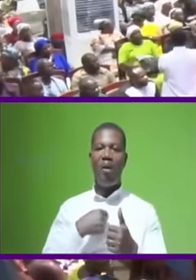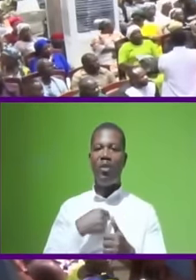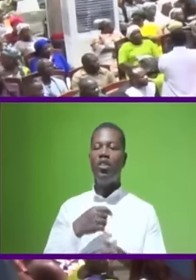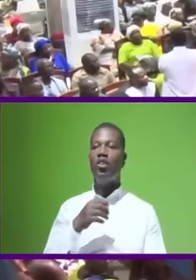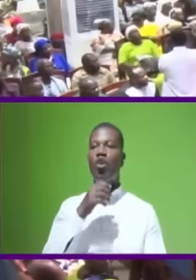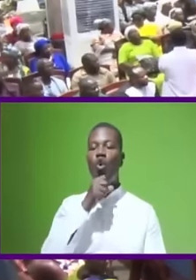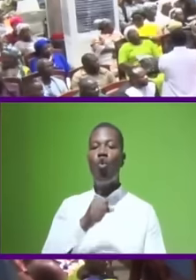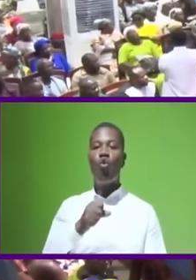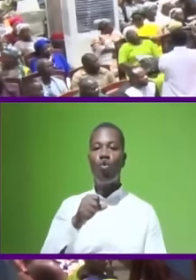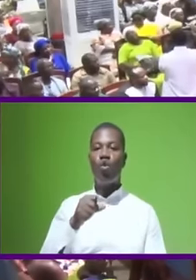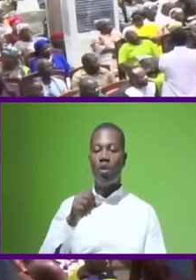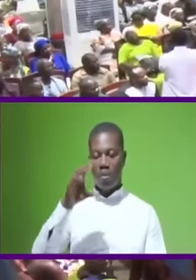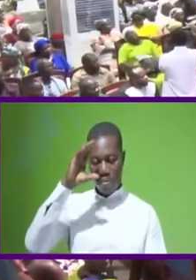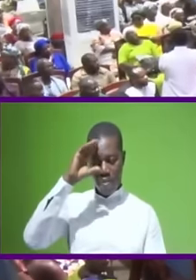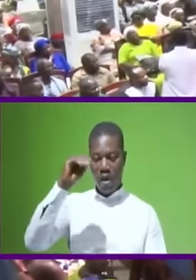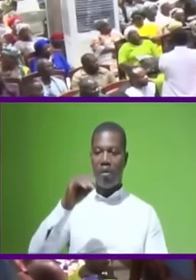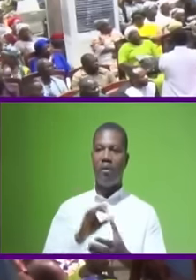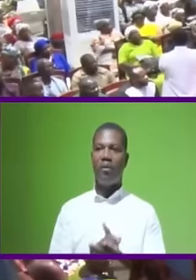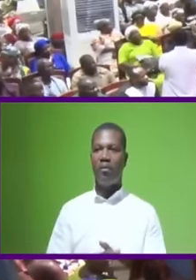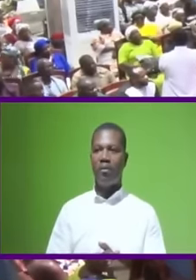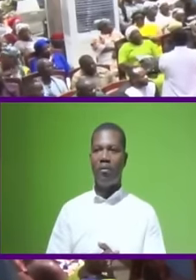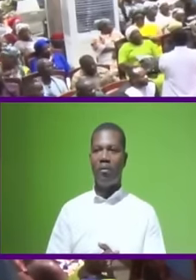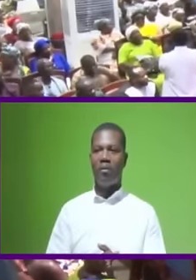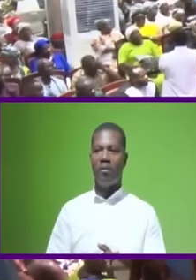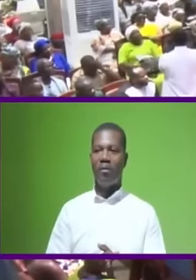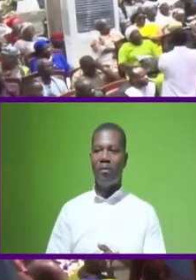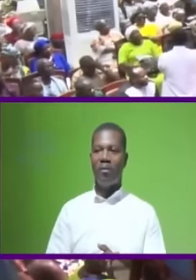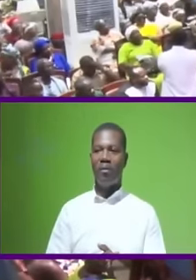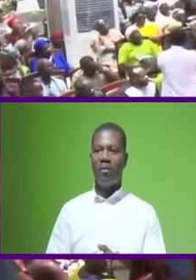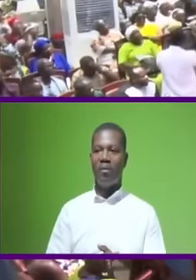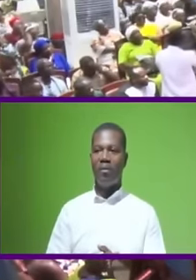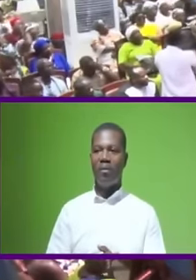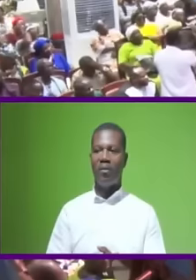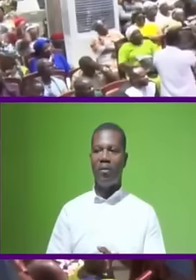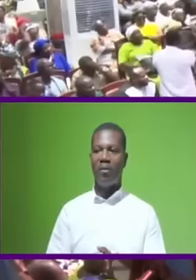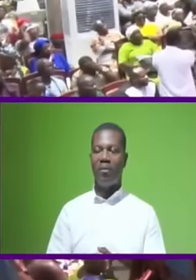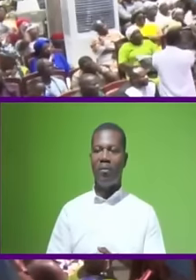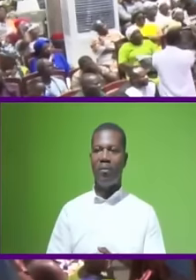How come I am older or looking at an aged man than him?